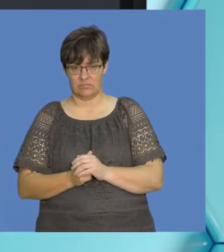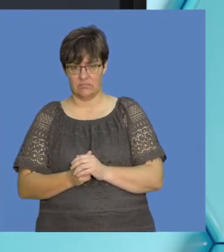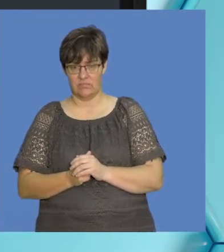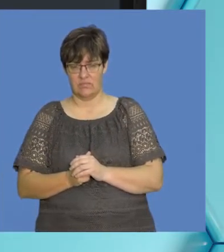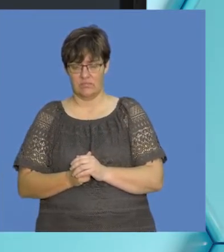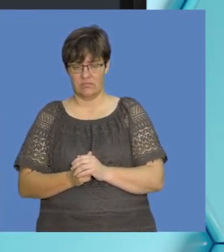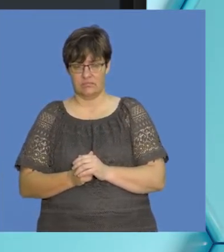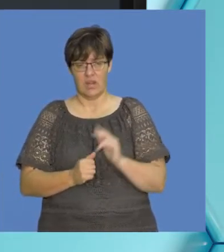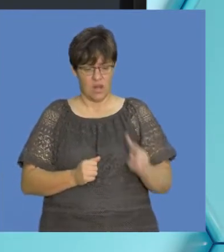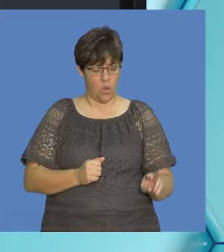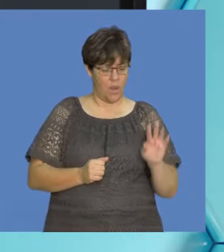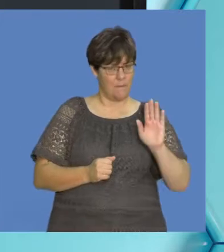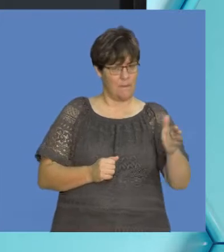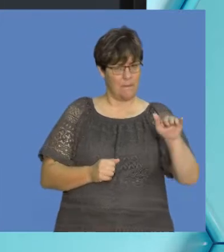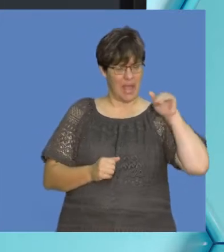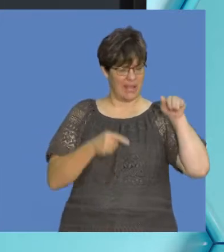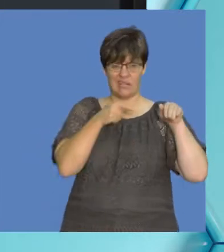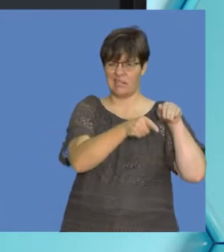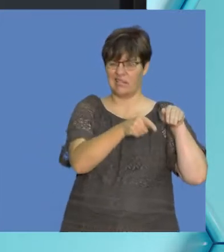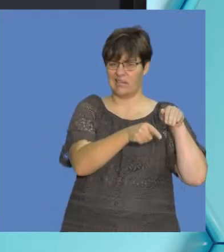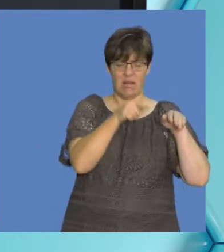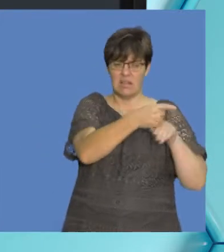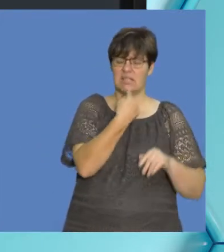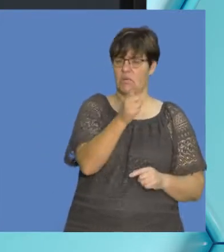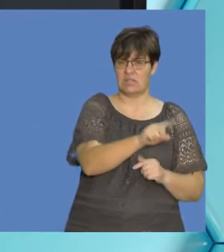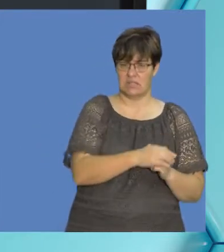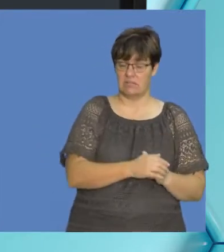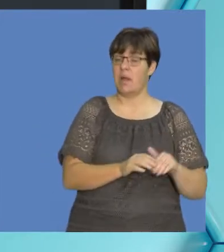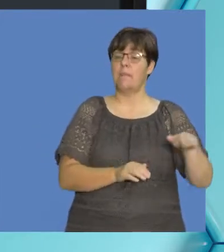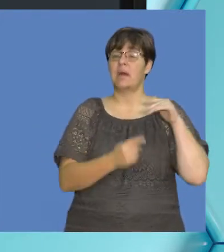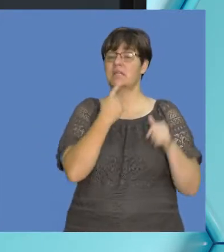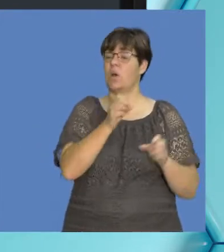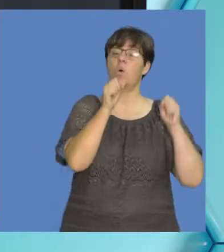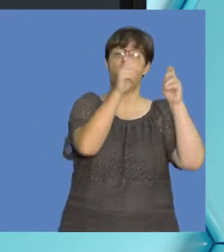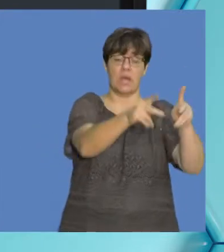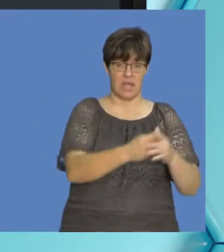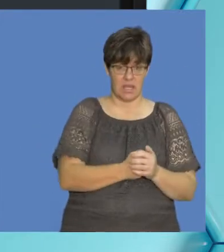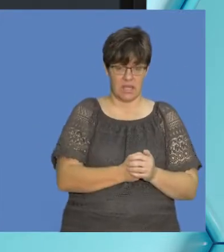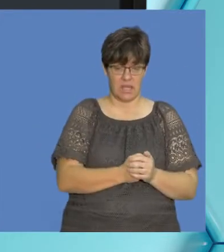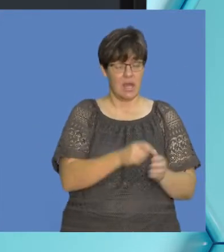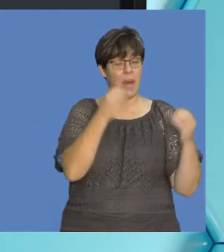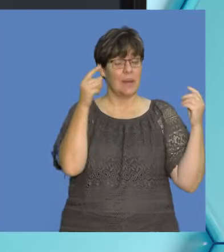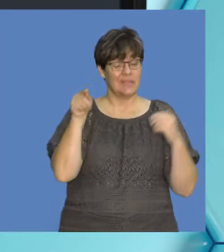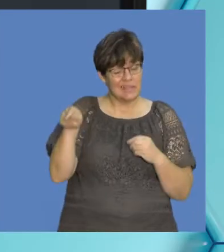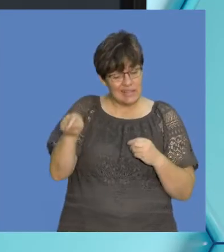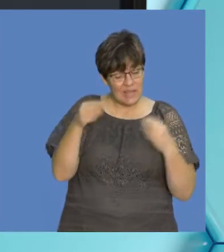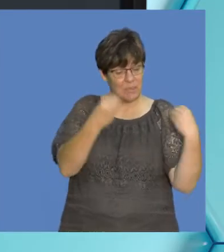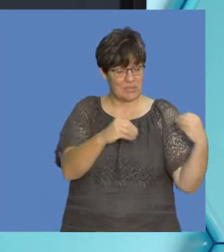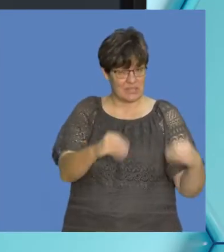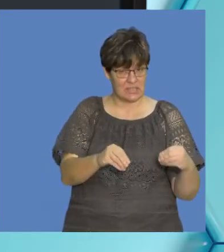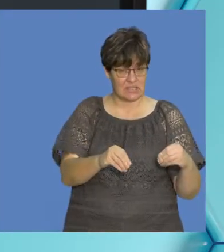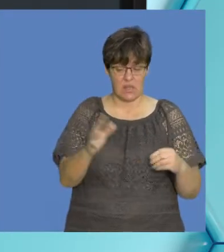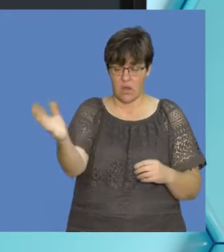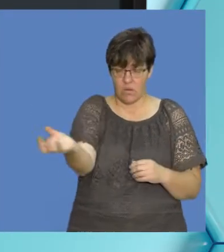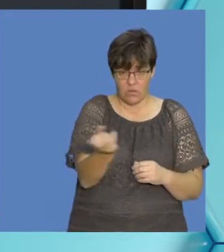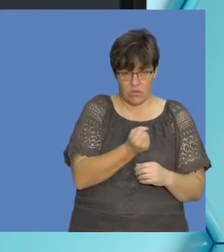from the perspective of the bank. What will the bank say? The bank will say, okay, this business now has